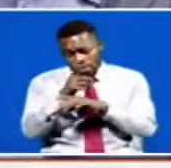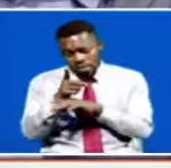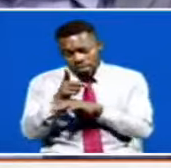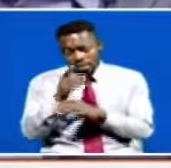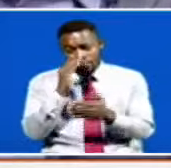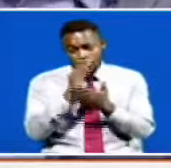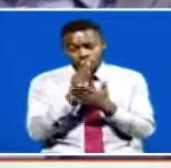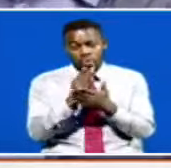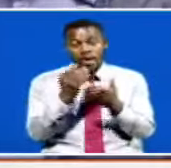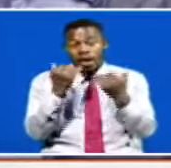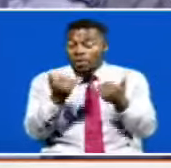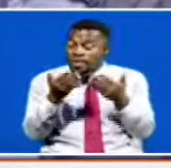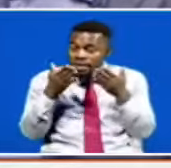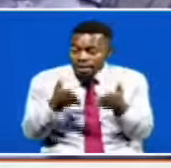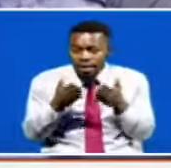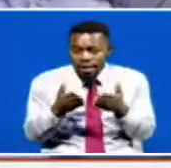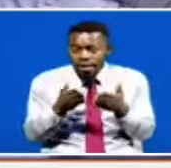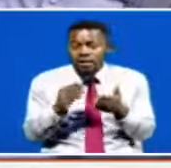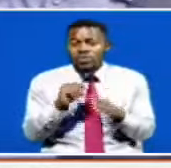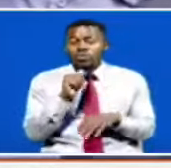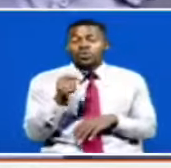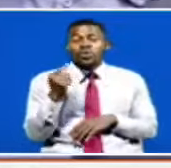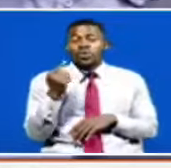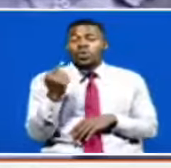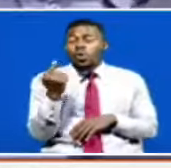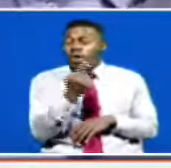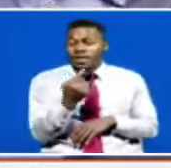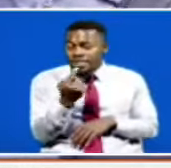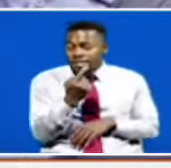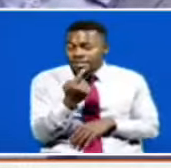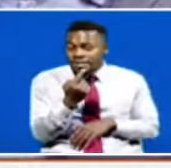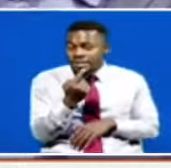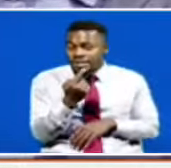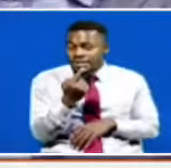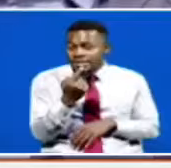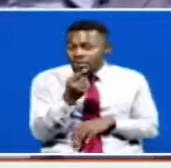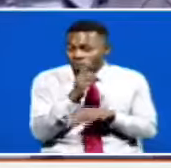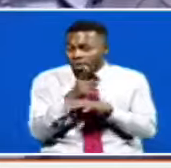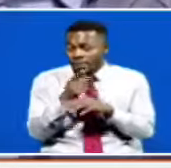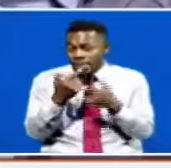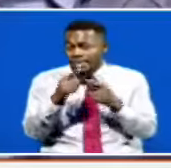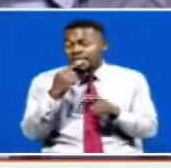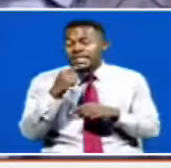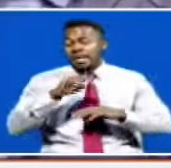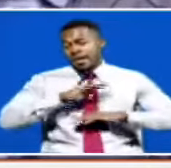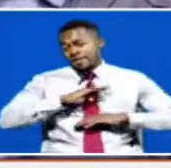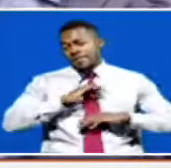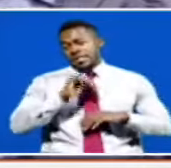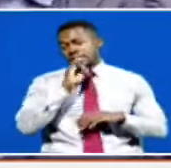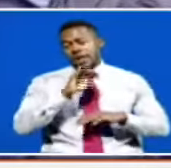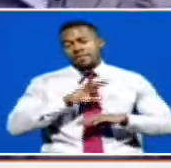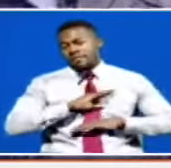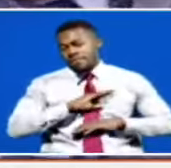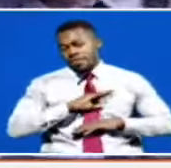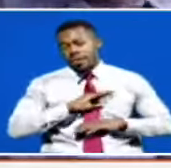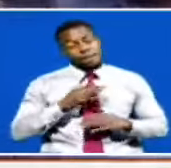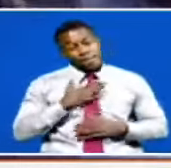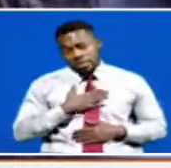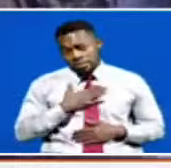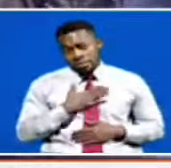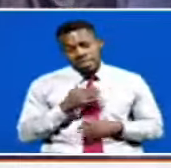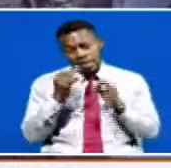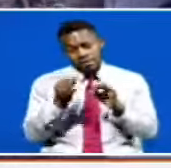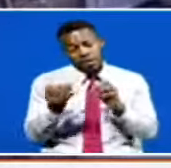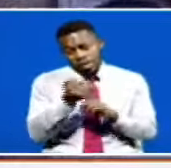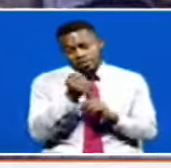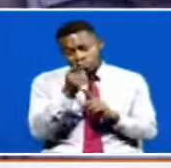we are just here, not because of anything else. We just want to say enough is enough. Enough is enough. And as a peace ambassador, I cannot be